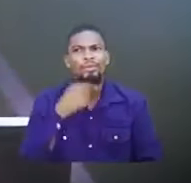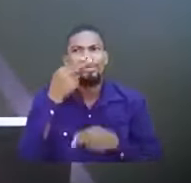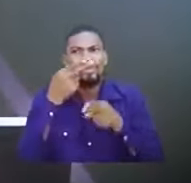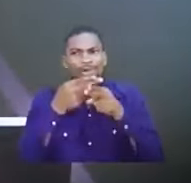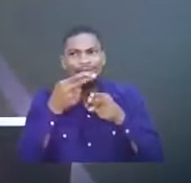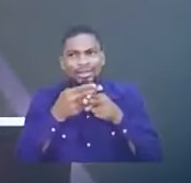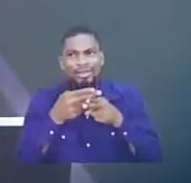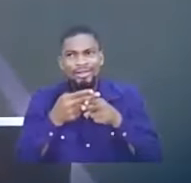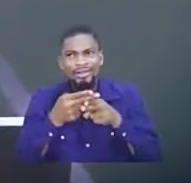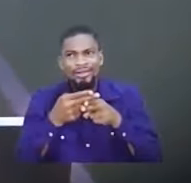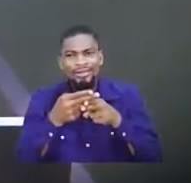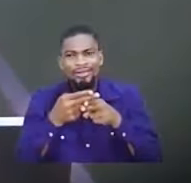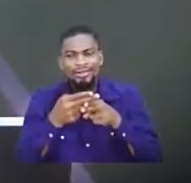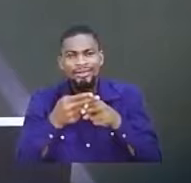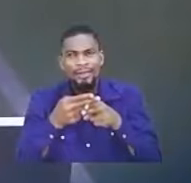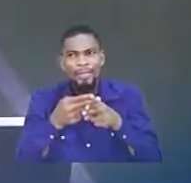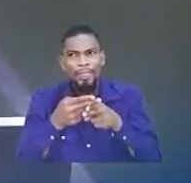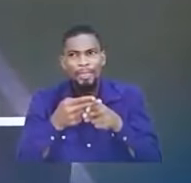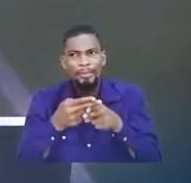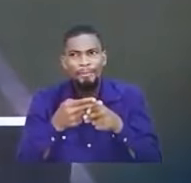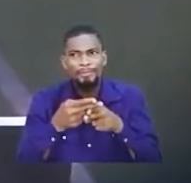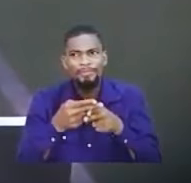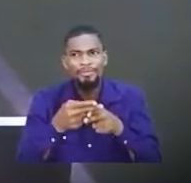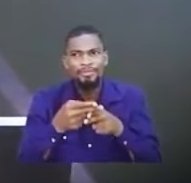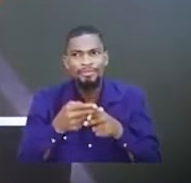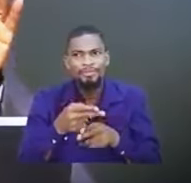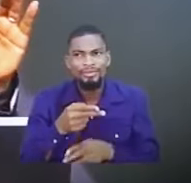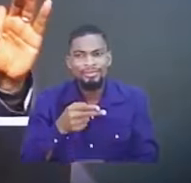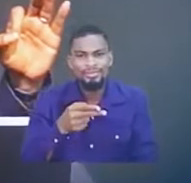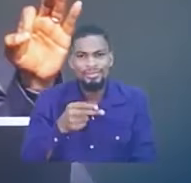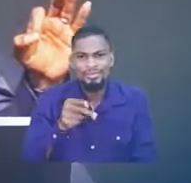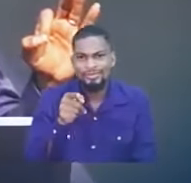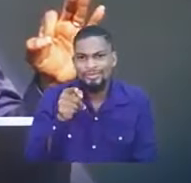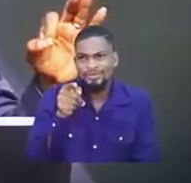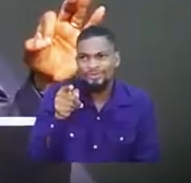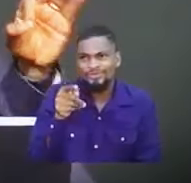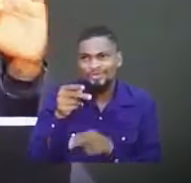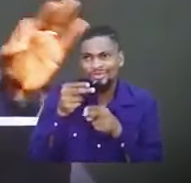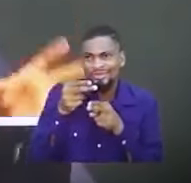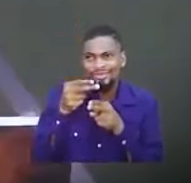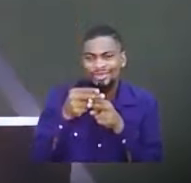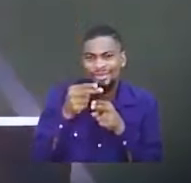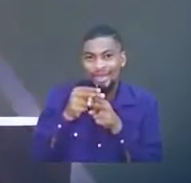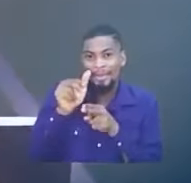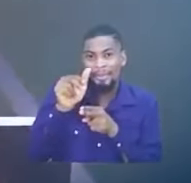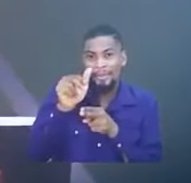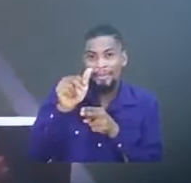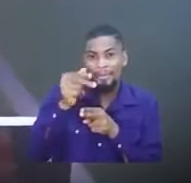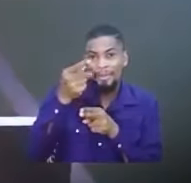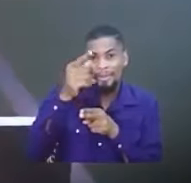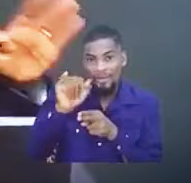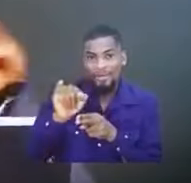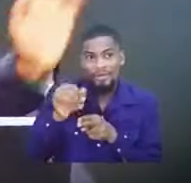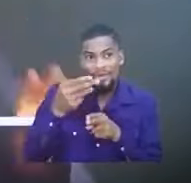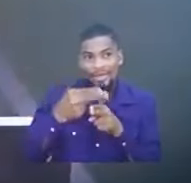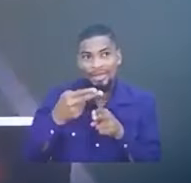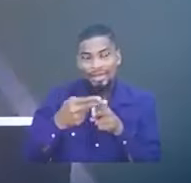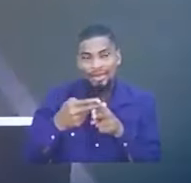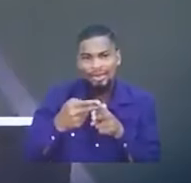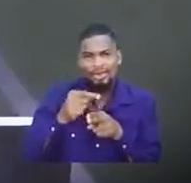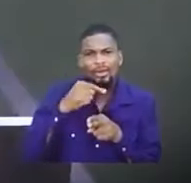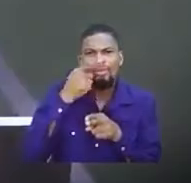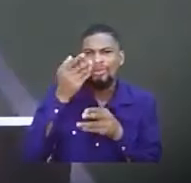this is a South African, and this one has a typical Akan name. But she mentioned it.